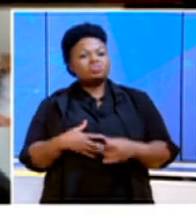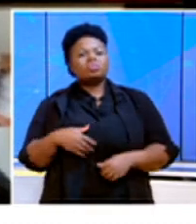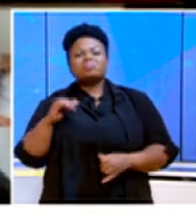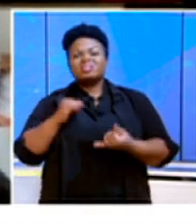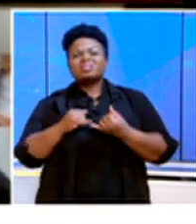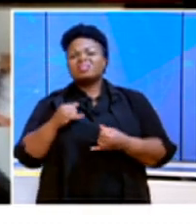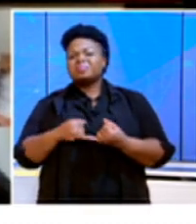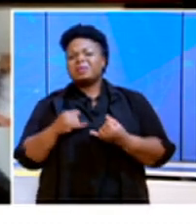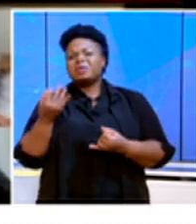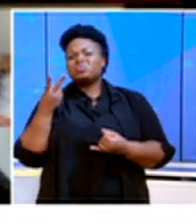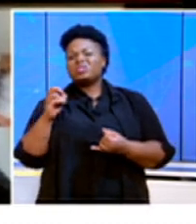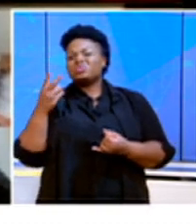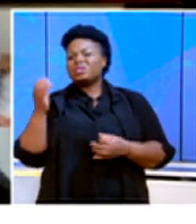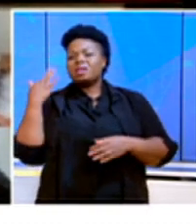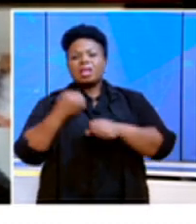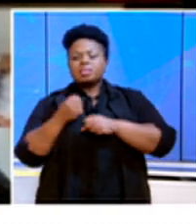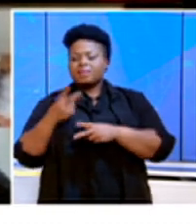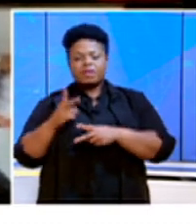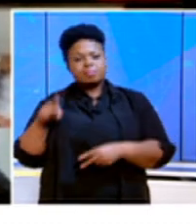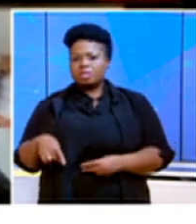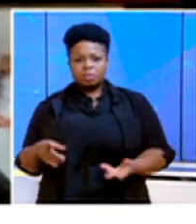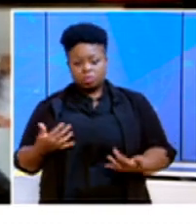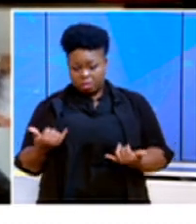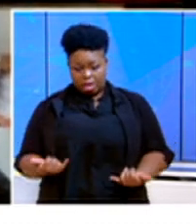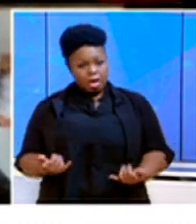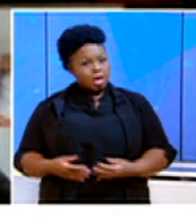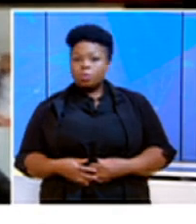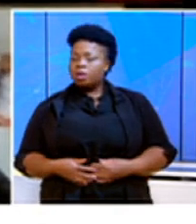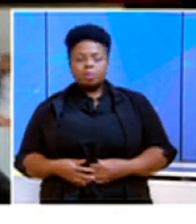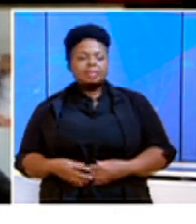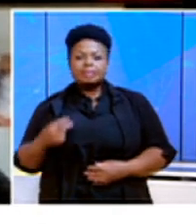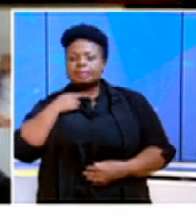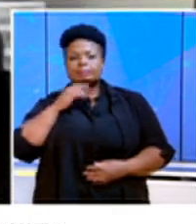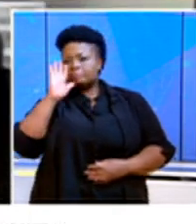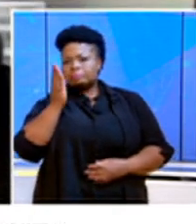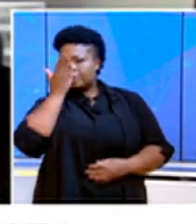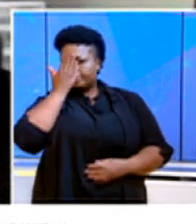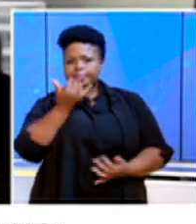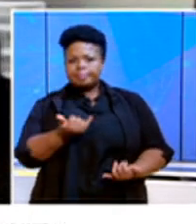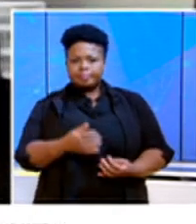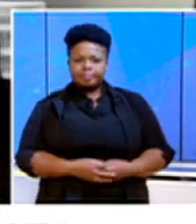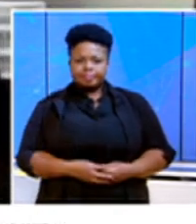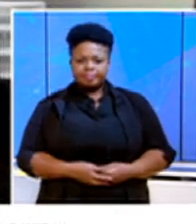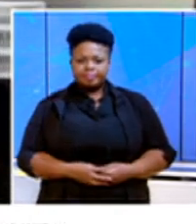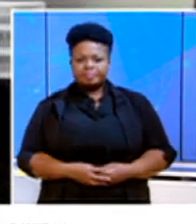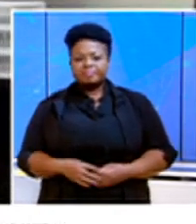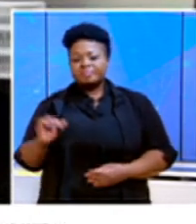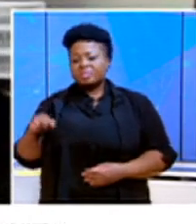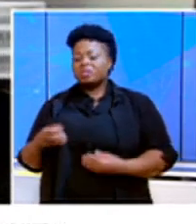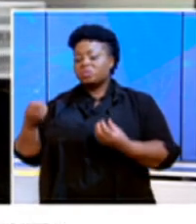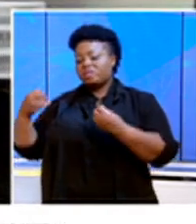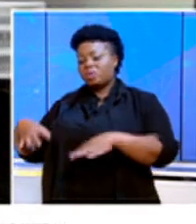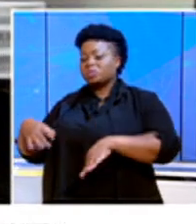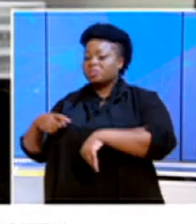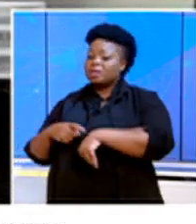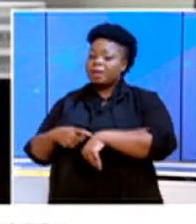about September in 2020, not now. Yeah. But now we have to work with where we are. Yeah, I mean, we've lost a lot of time,